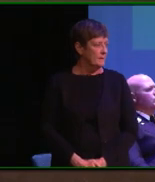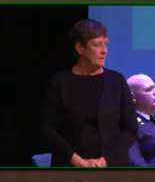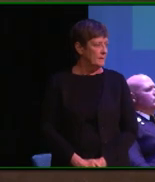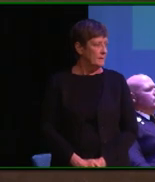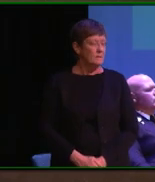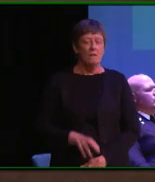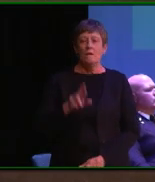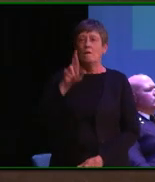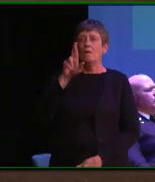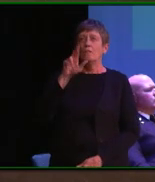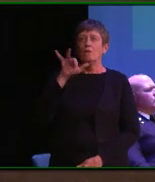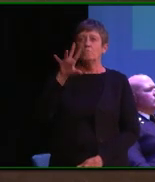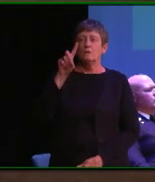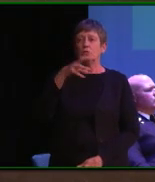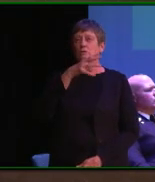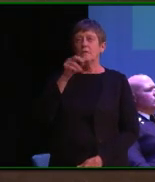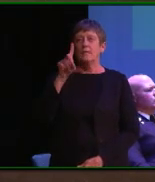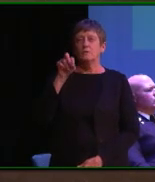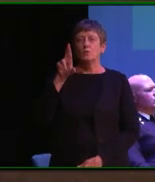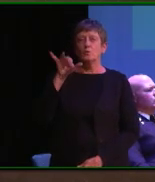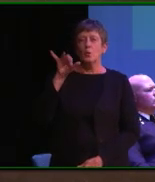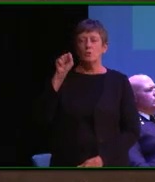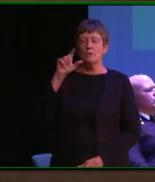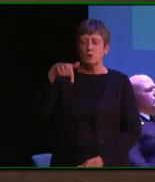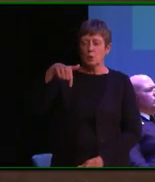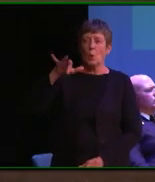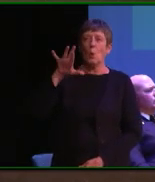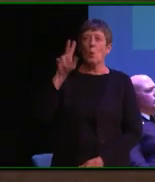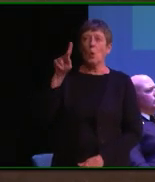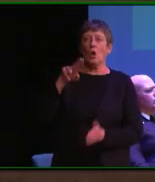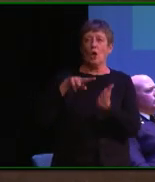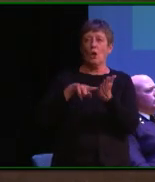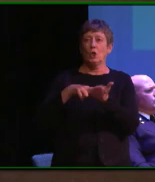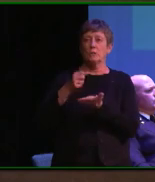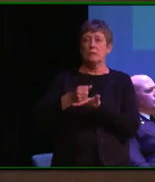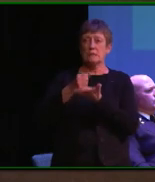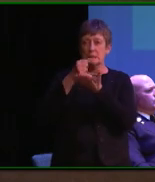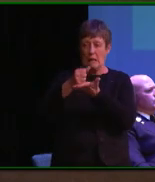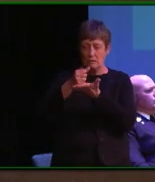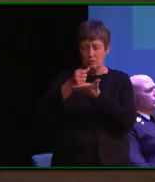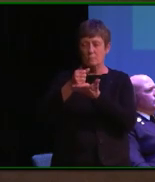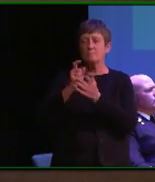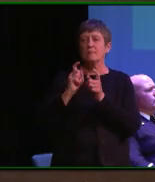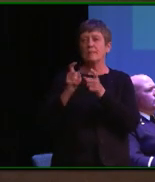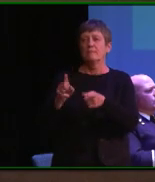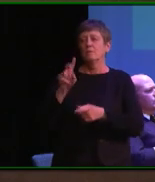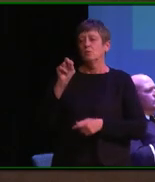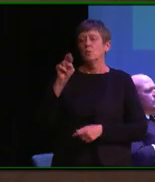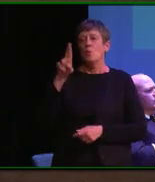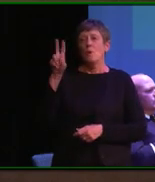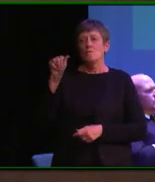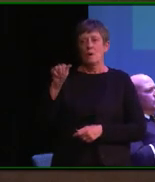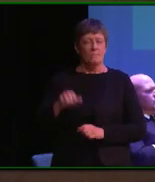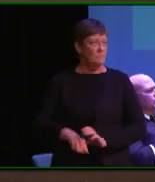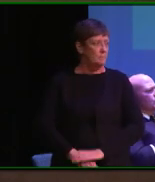The Richard and Doris Quirk Nursing Scholarship goes to Nora Johnson.